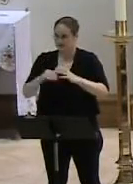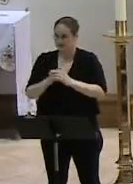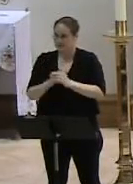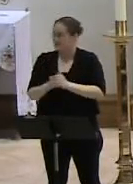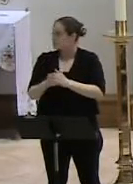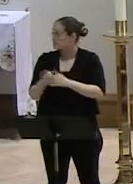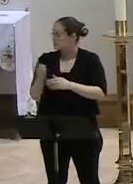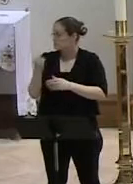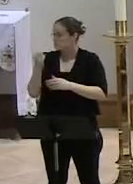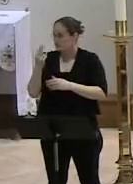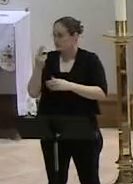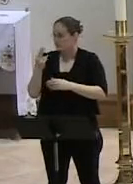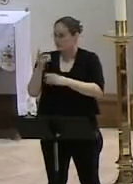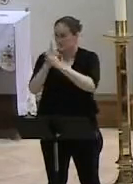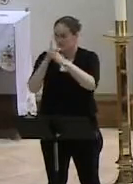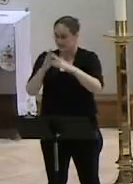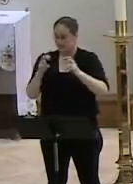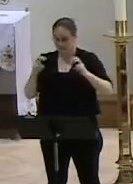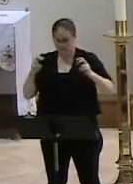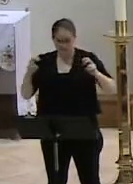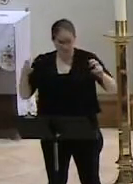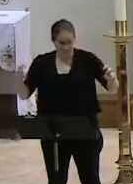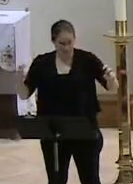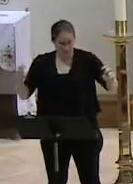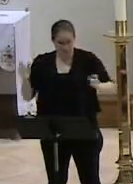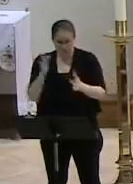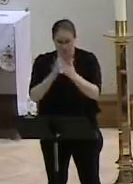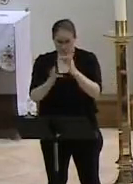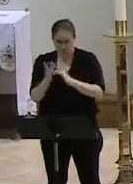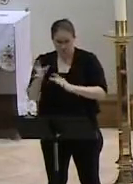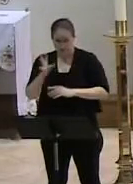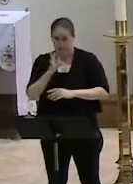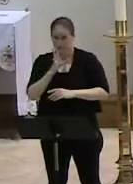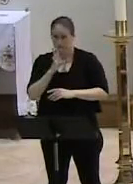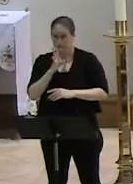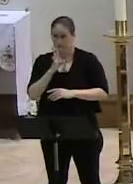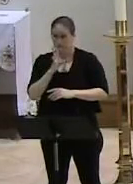to his disciples, saying,